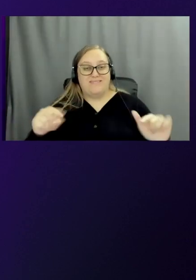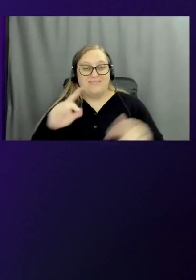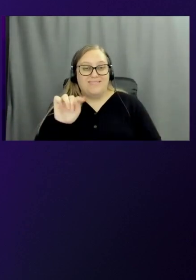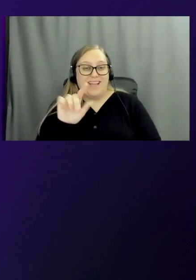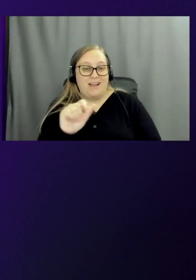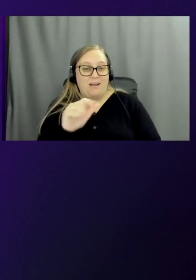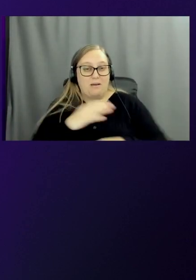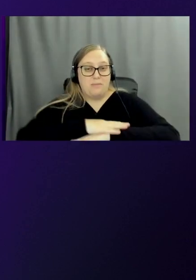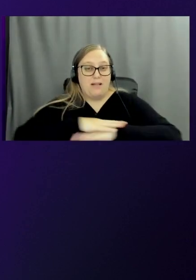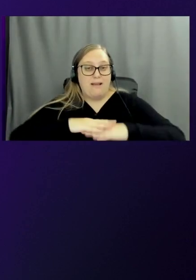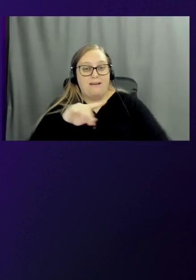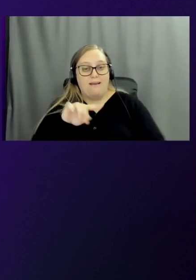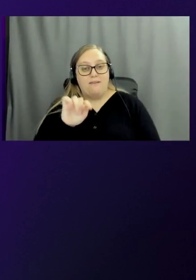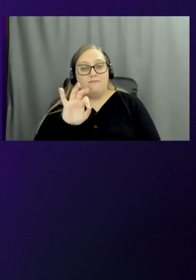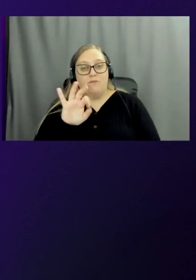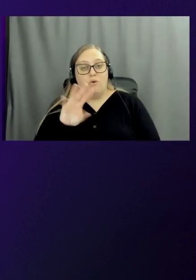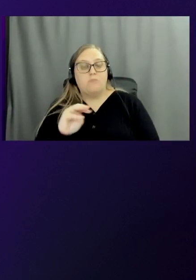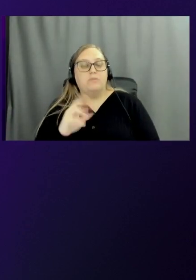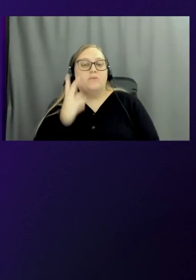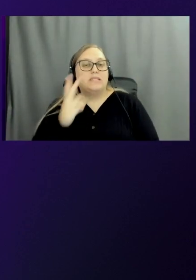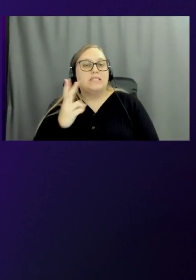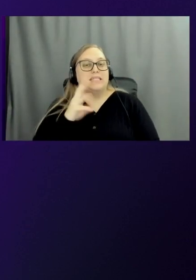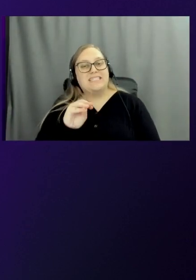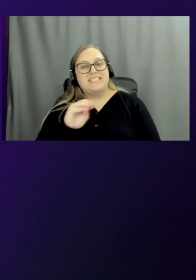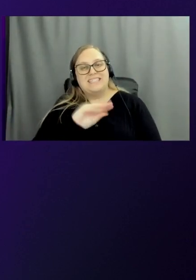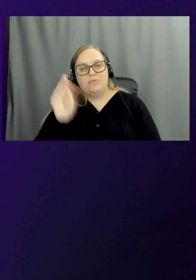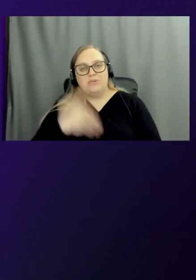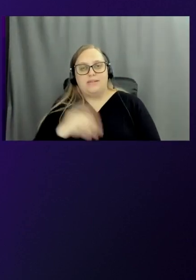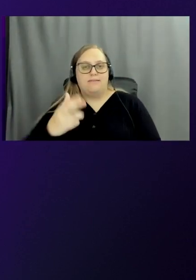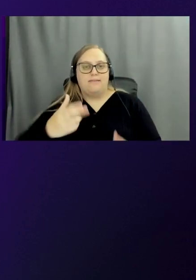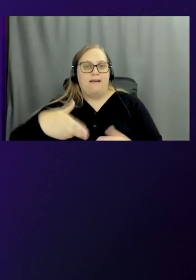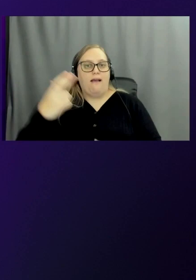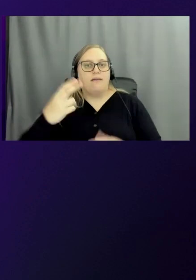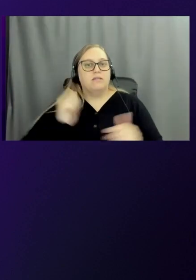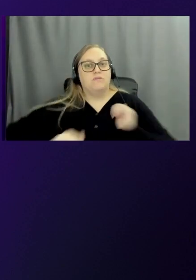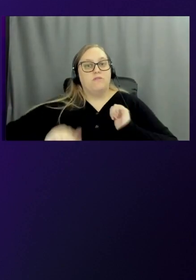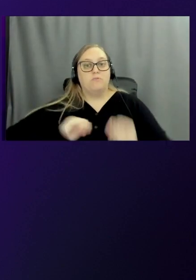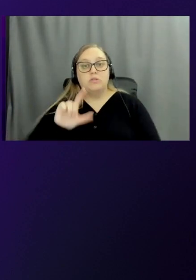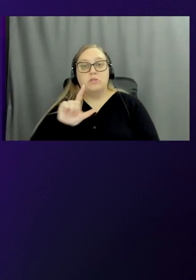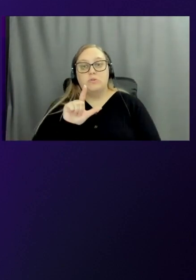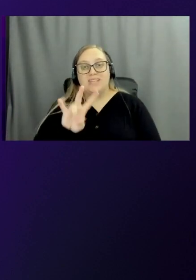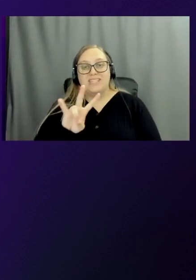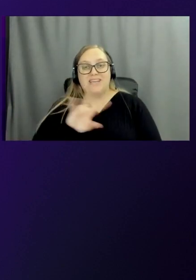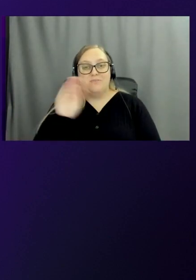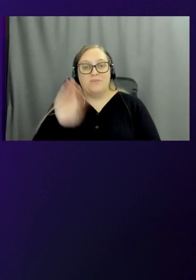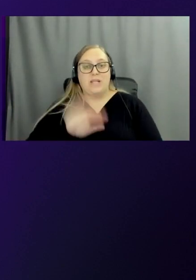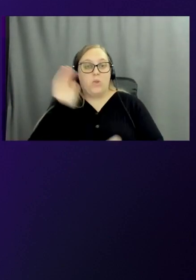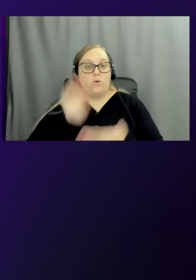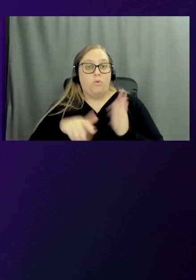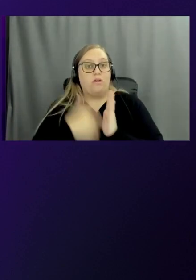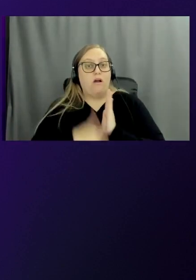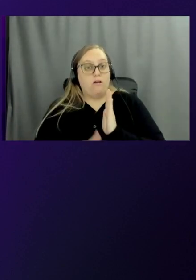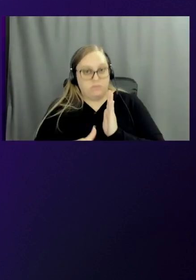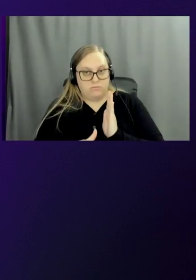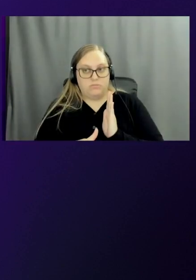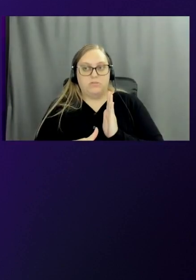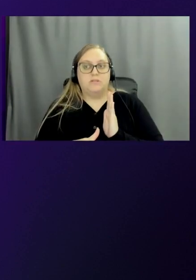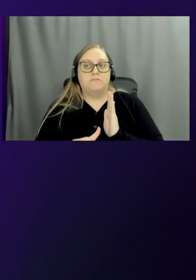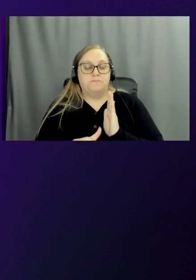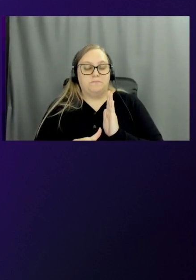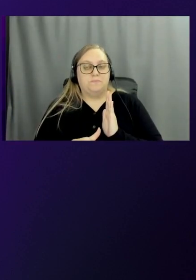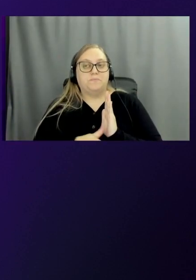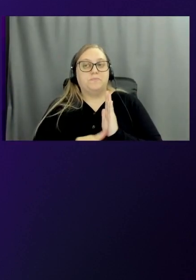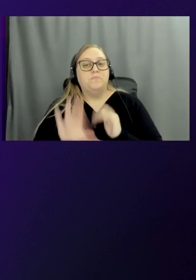up to 63% better price performance, 27% lower costs, and they also looked at their carbon footprint impact, so